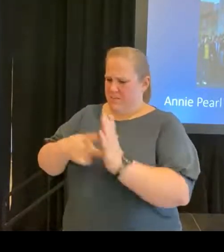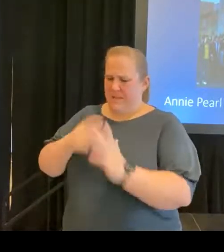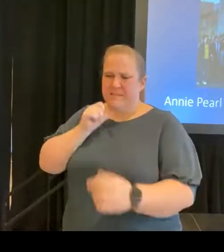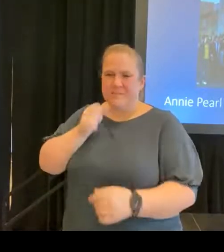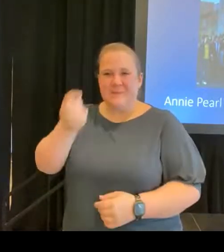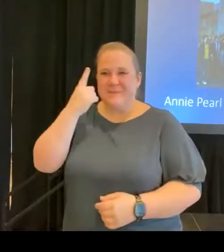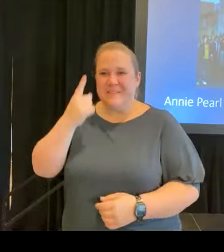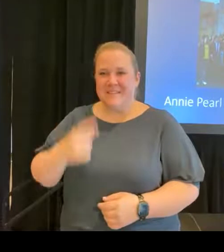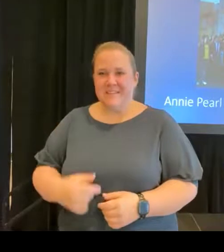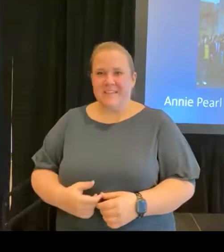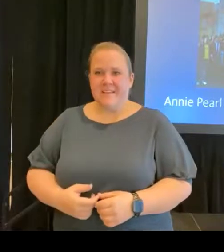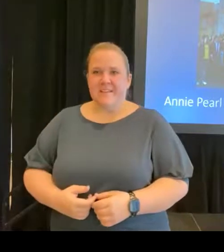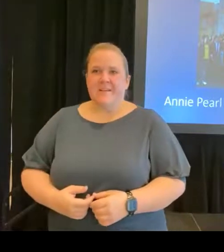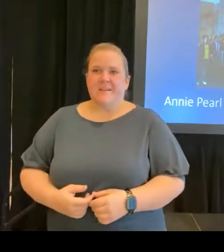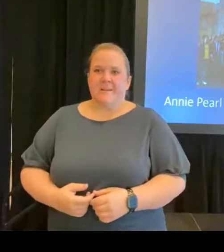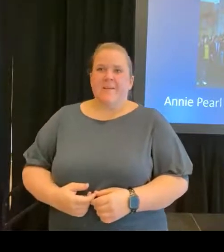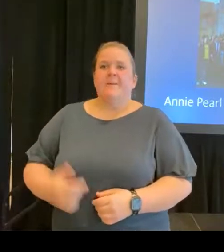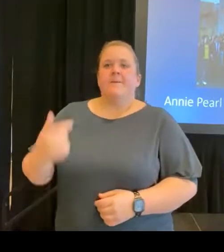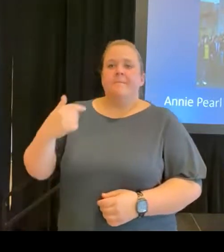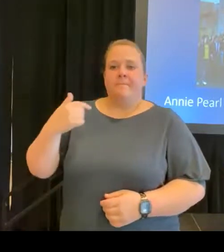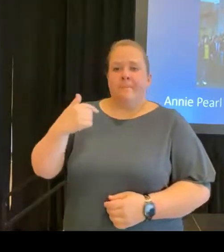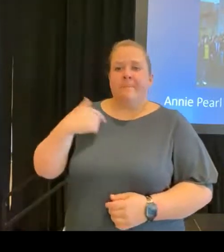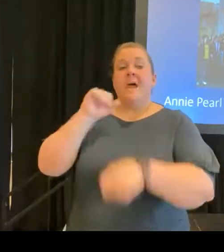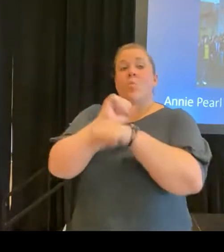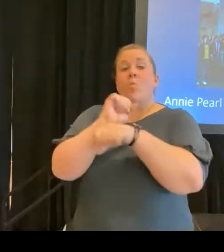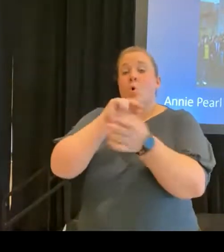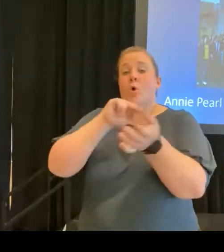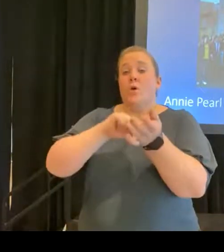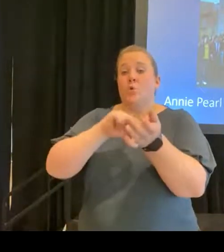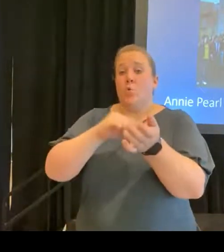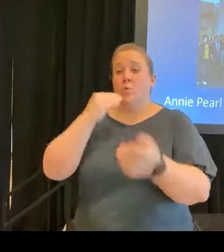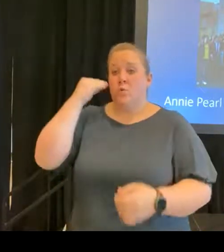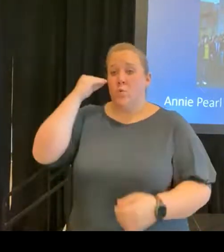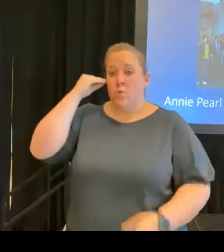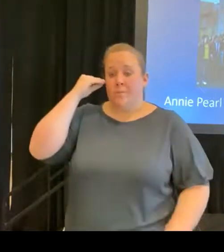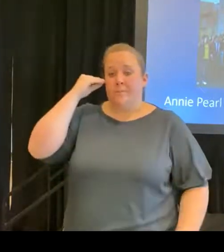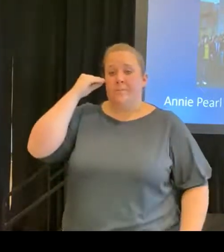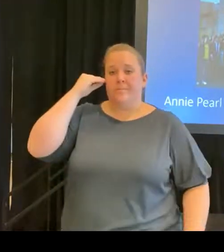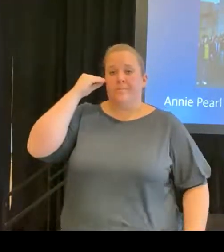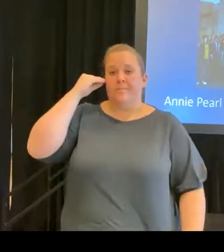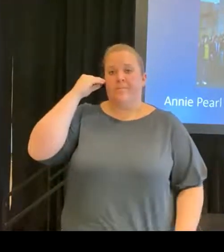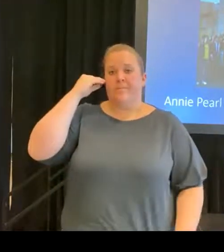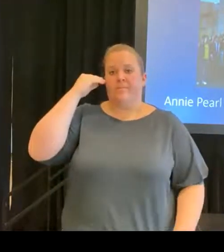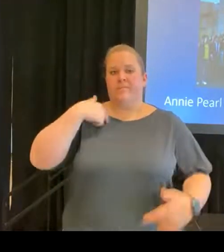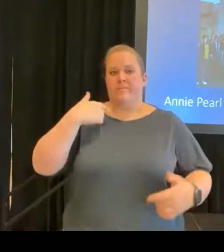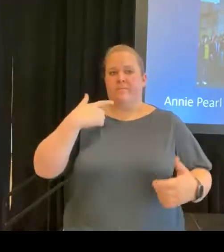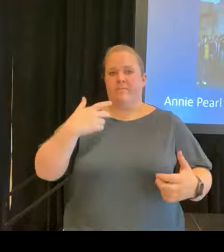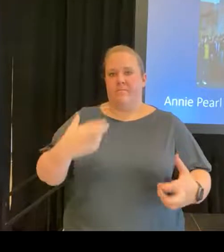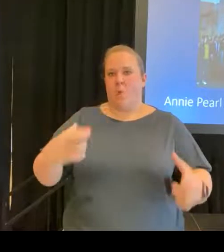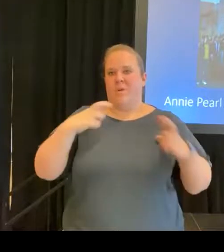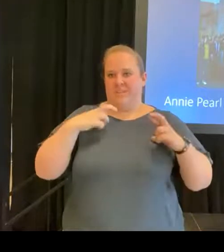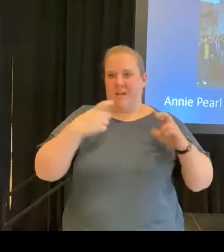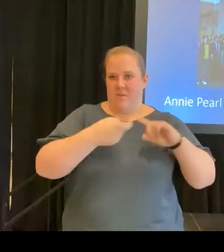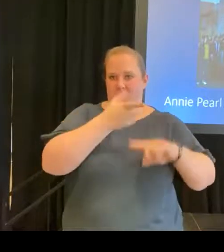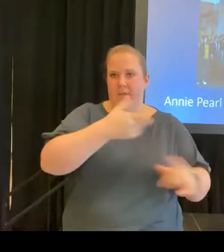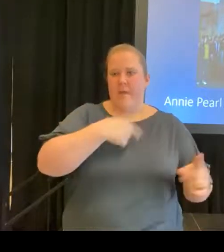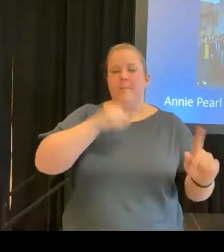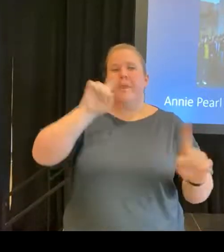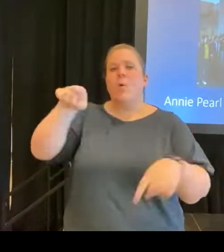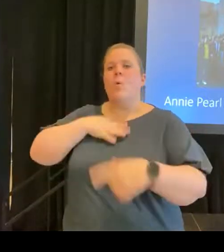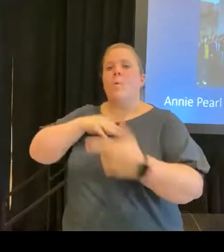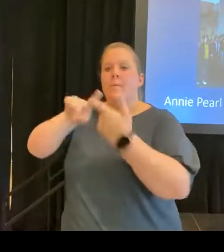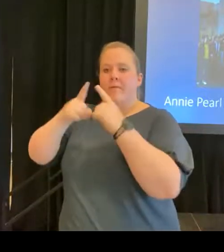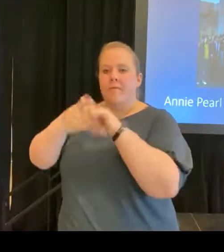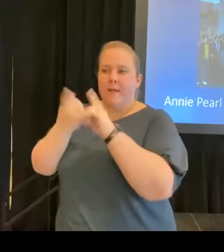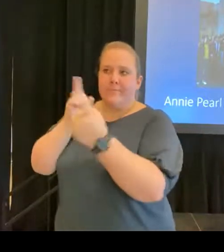means. So I'm working at the nursing home where I retired from. I went to my friend who was